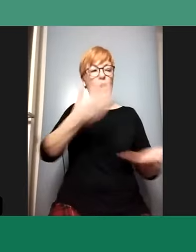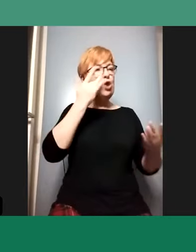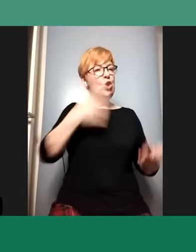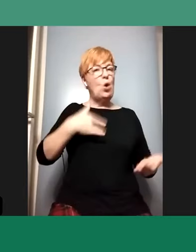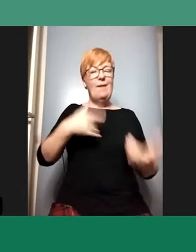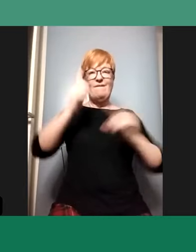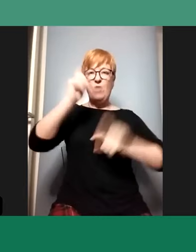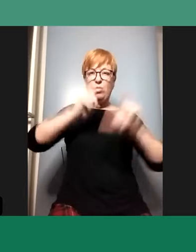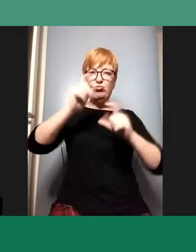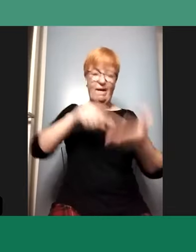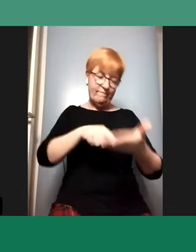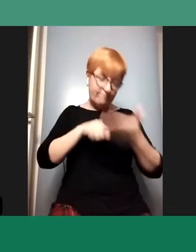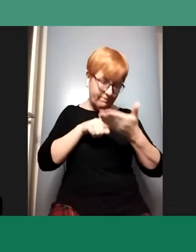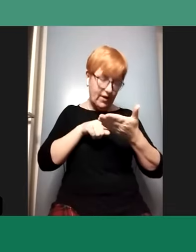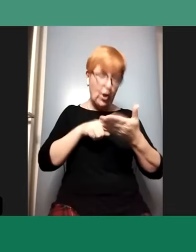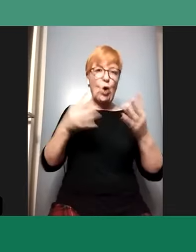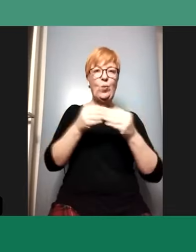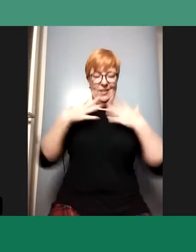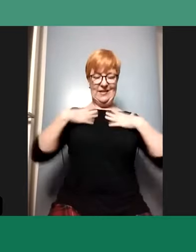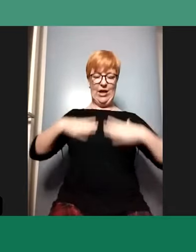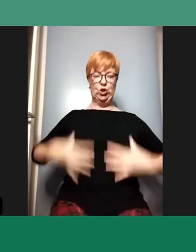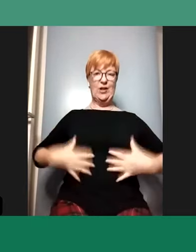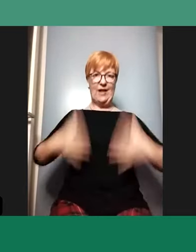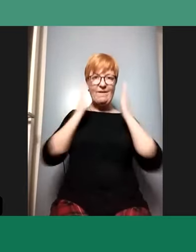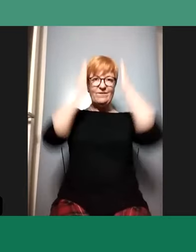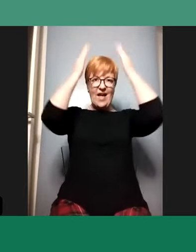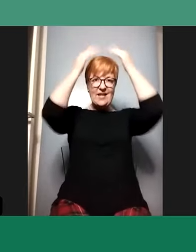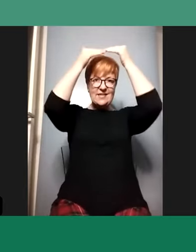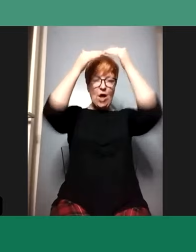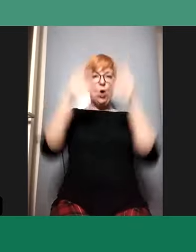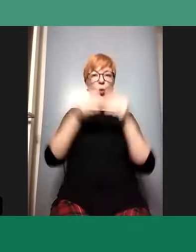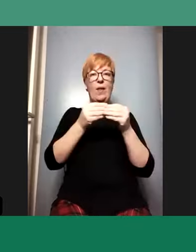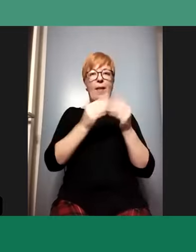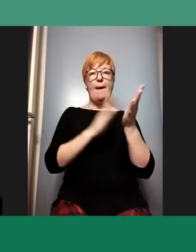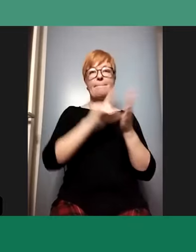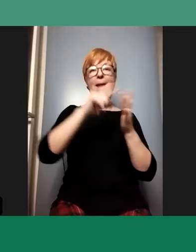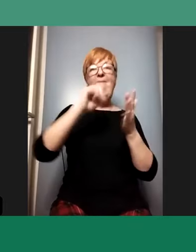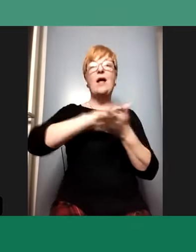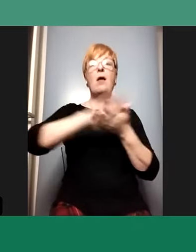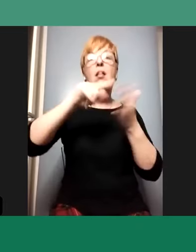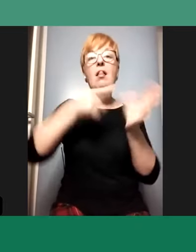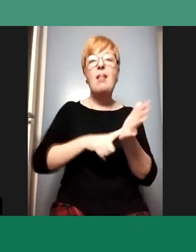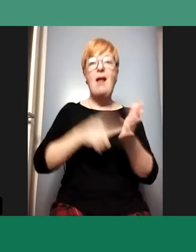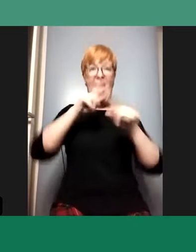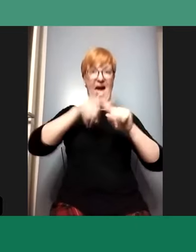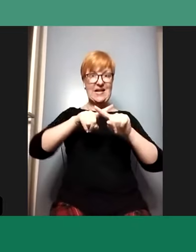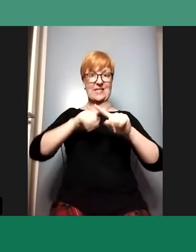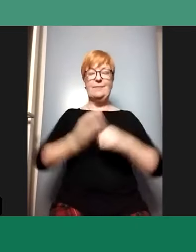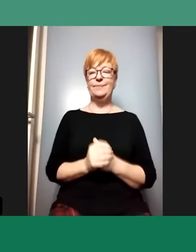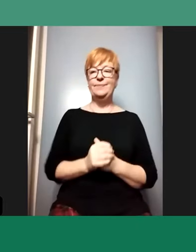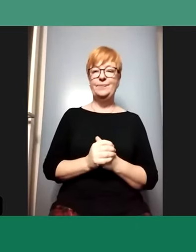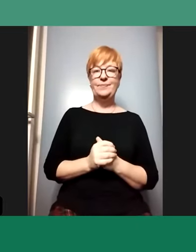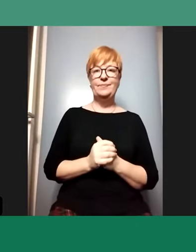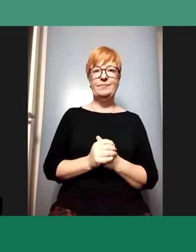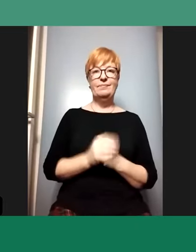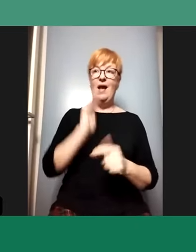with the dashiki and the fez, with Michael X at the ambiance. Outside, the night